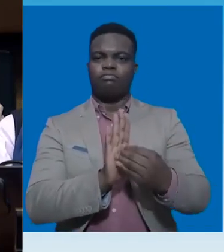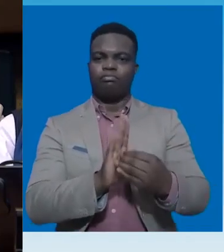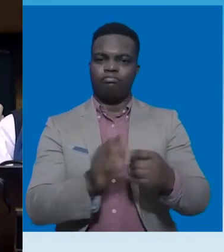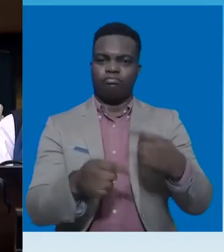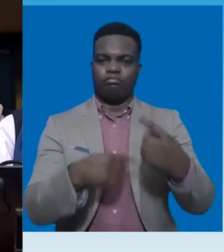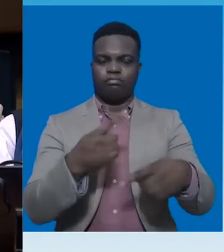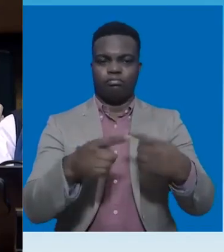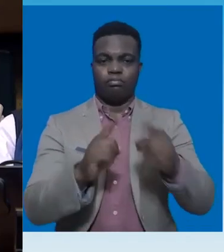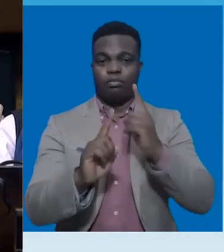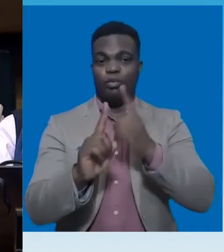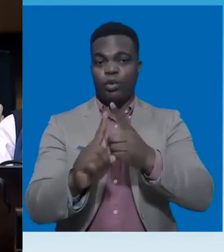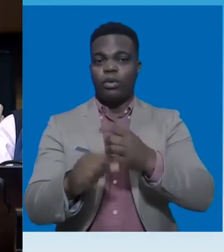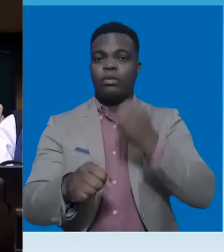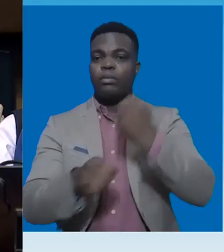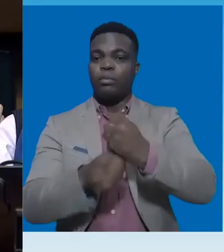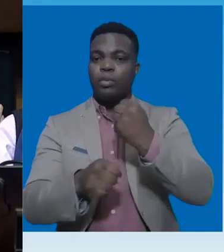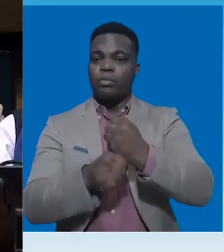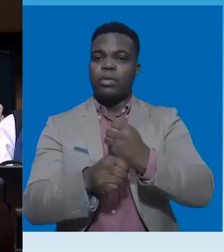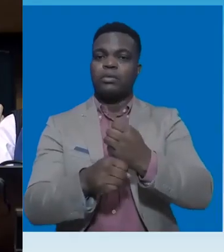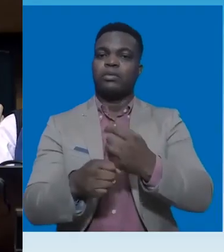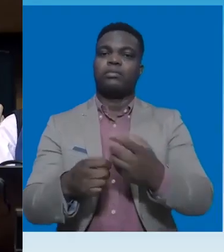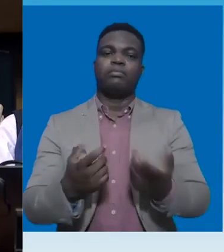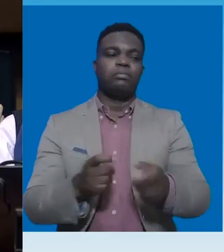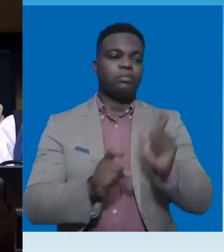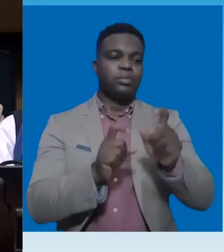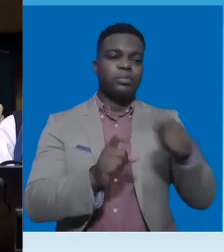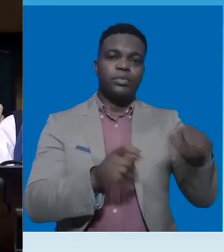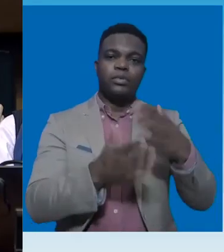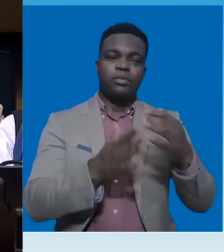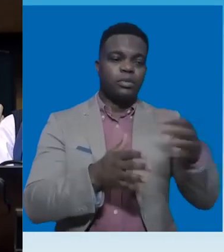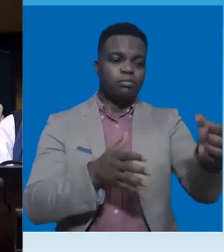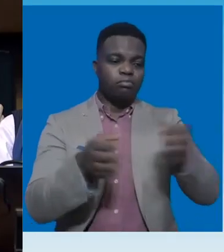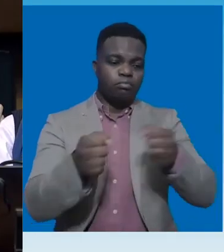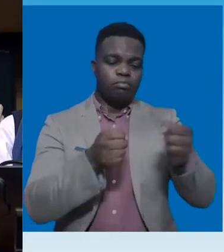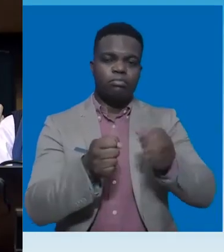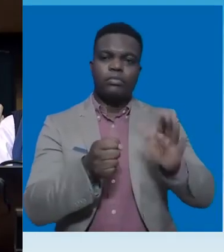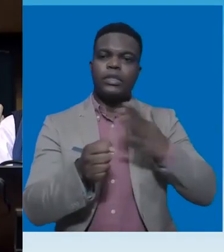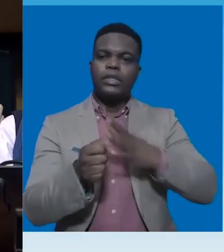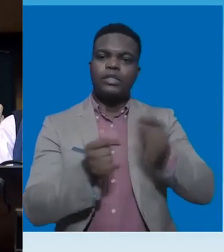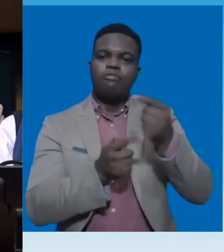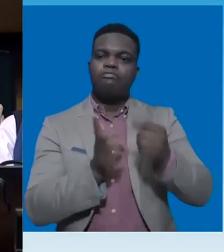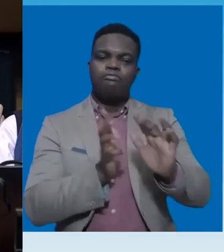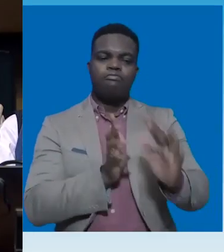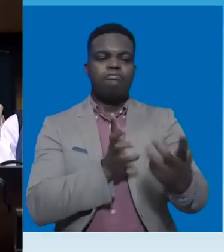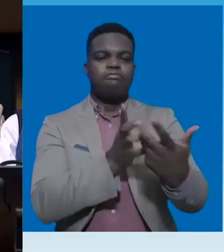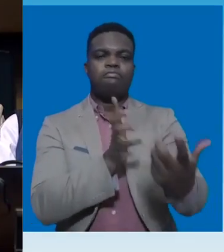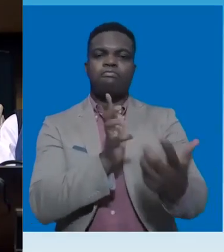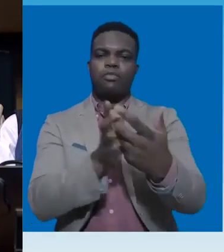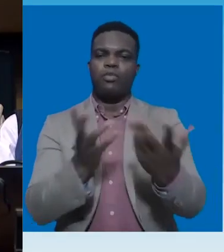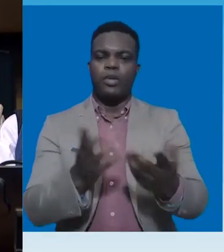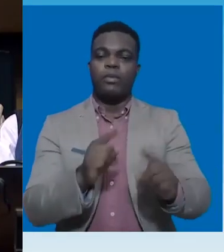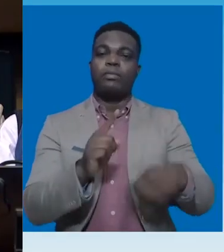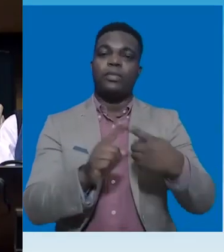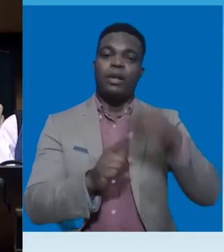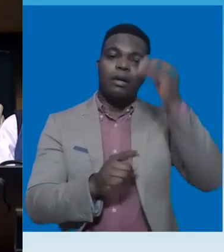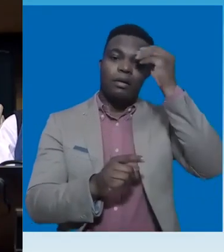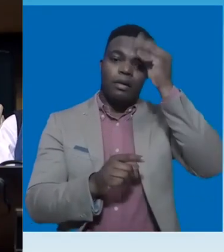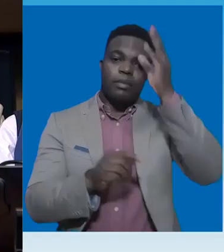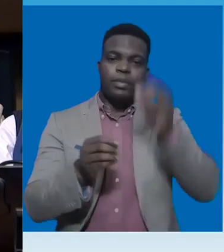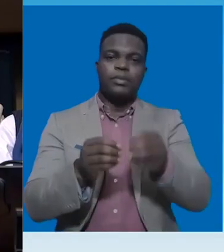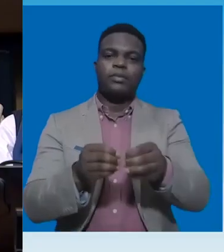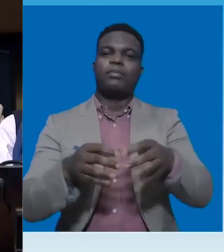accommodation, and capacity building are not just administrative functions. They are